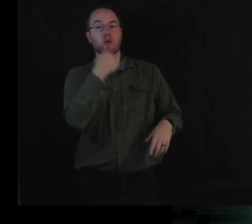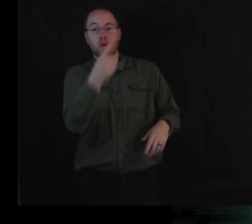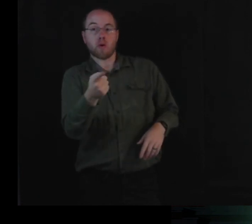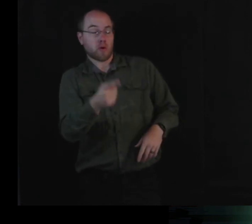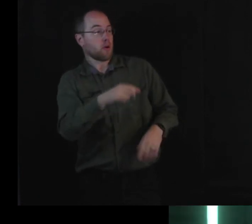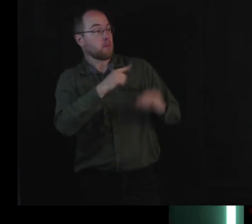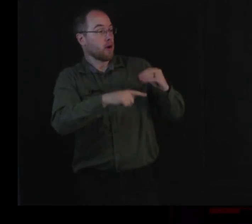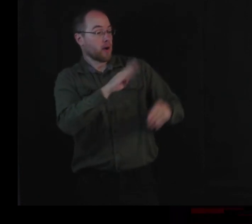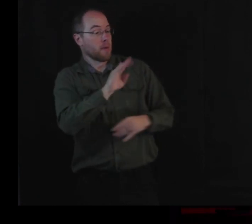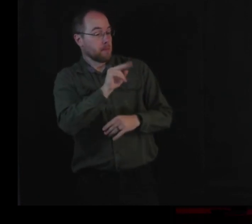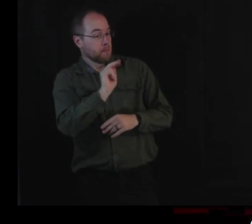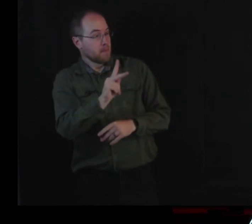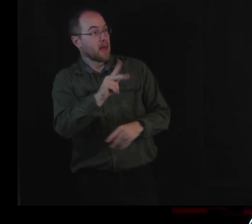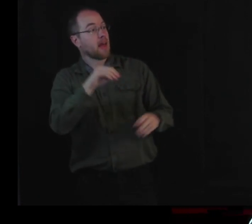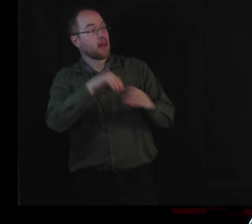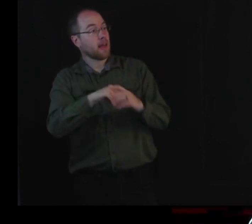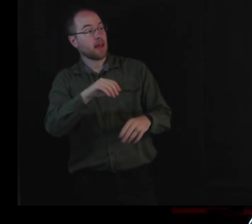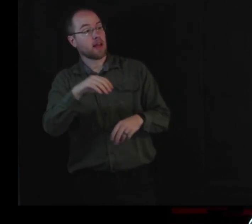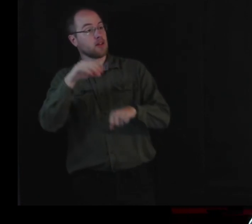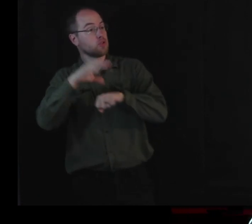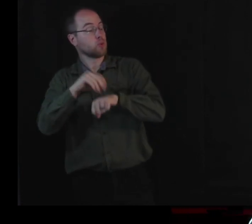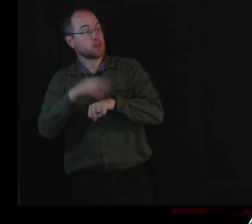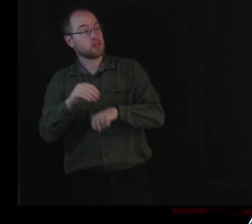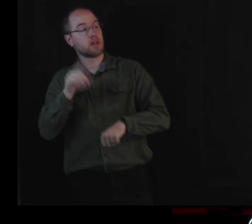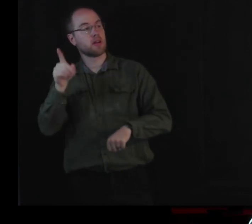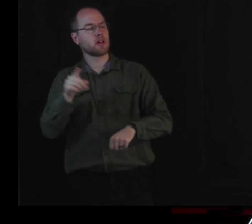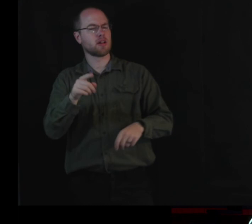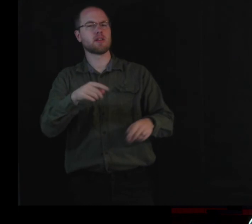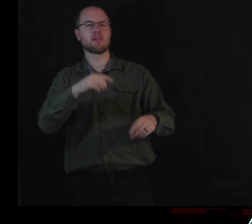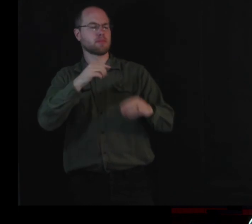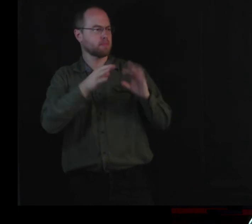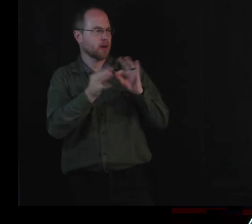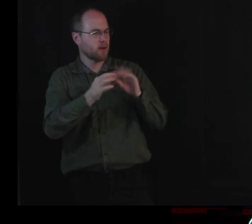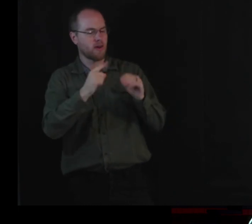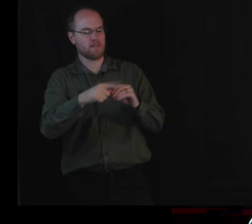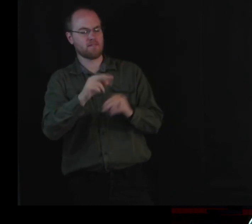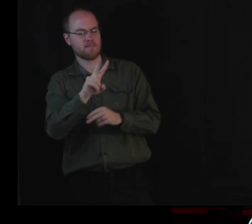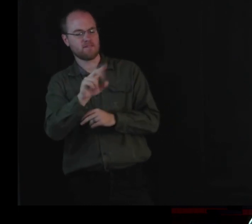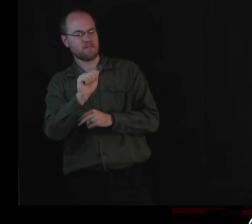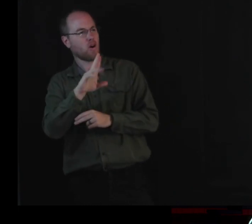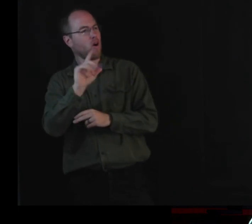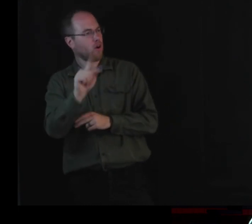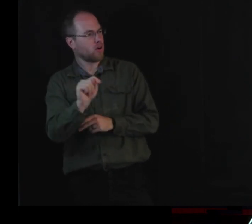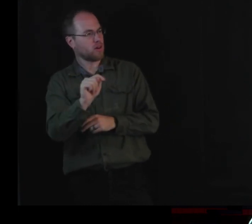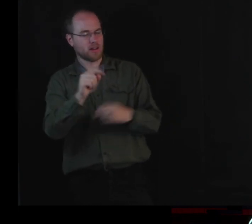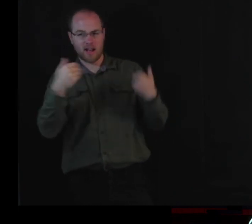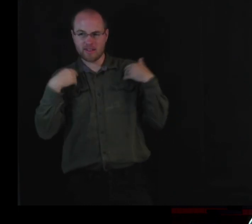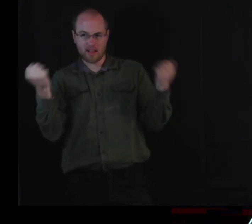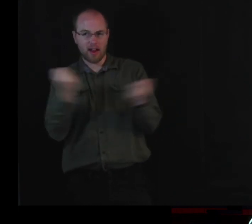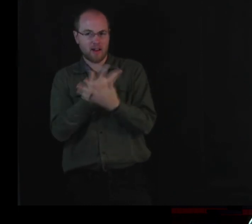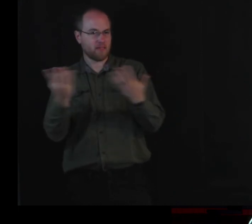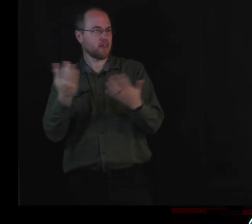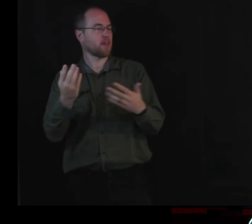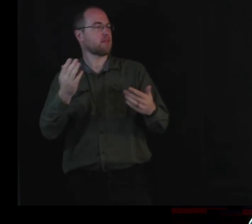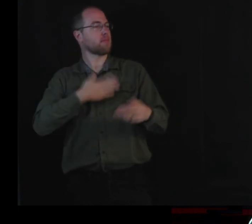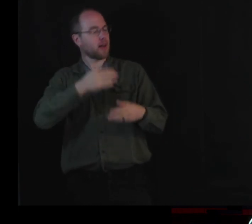Switzerland. She gave him the details of a vault containing information on my entire operation.